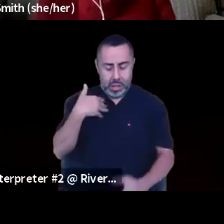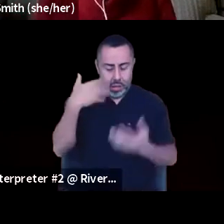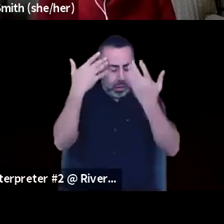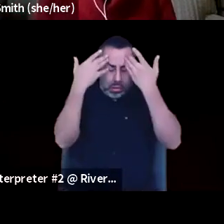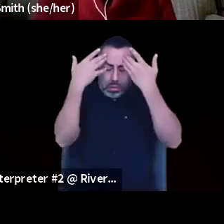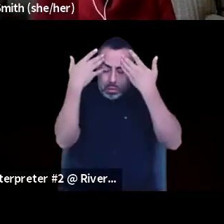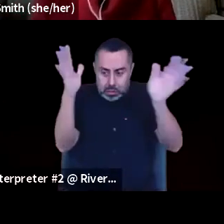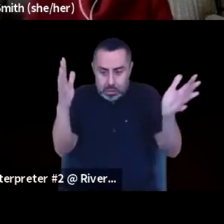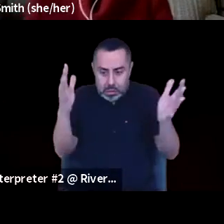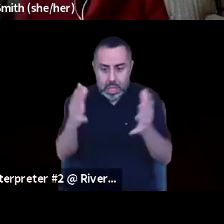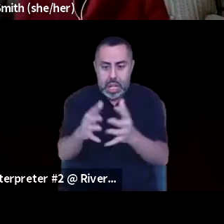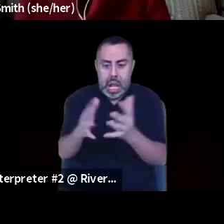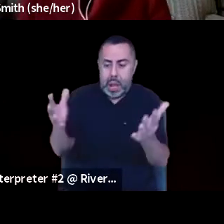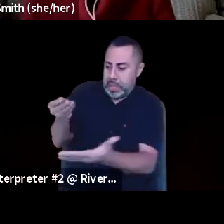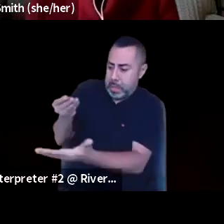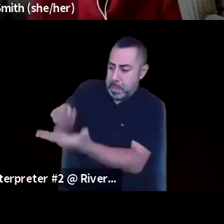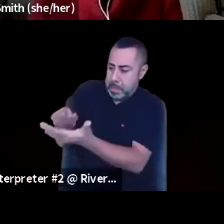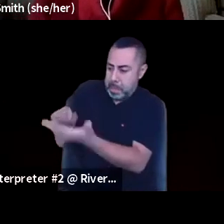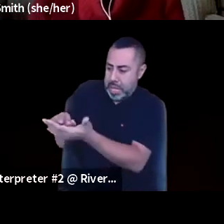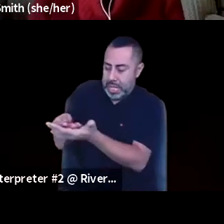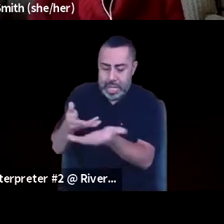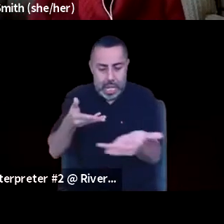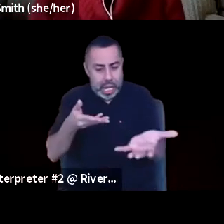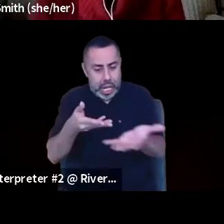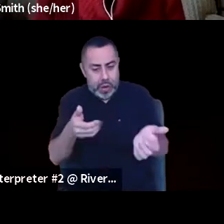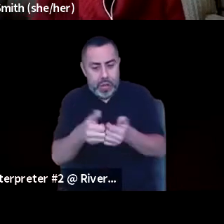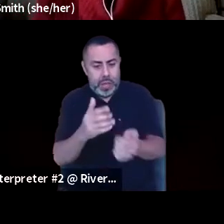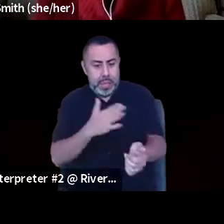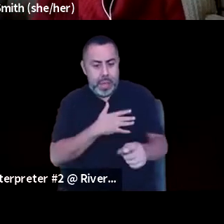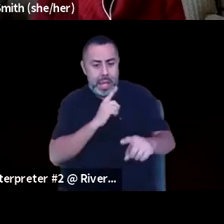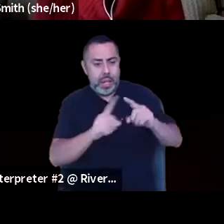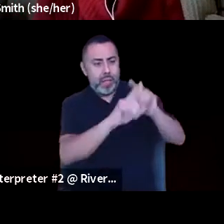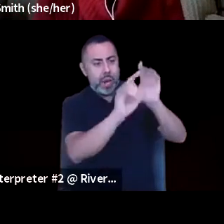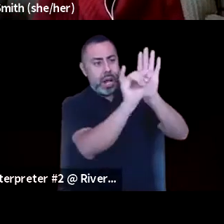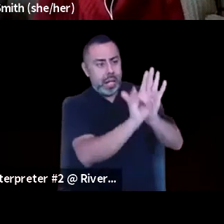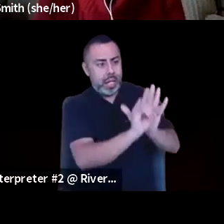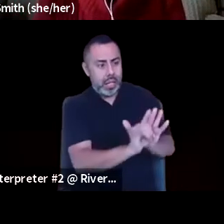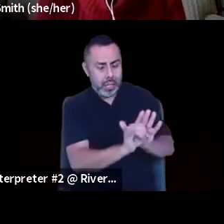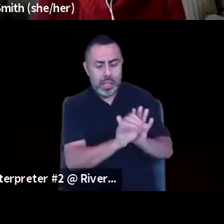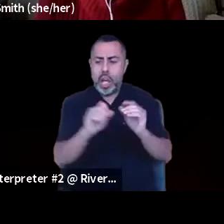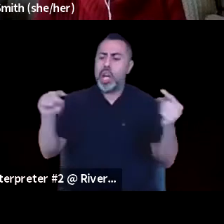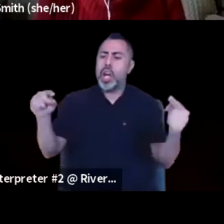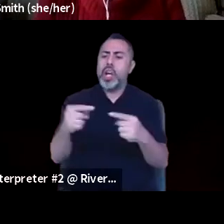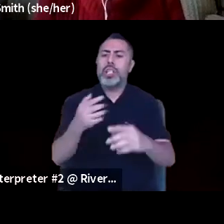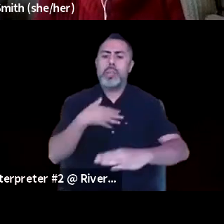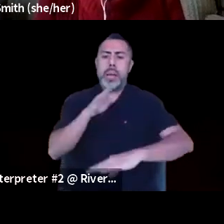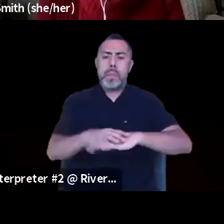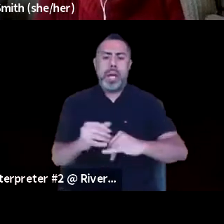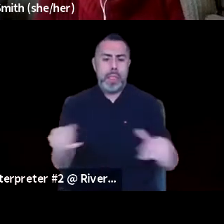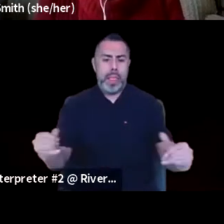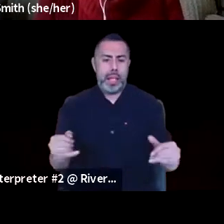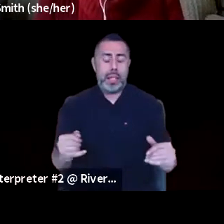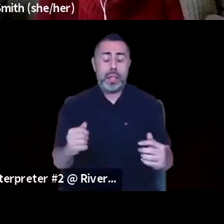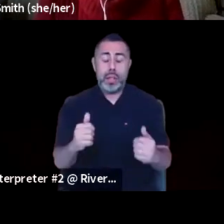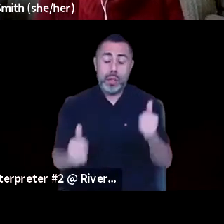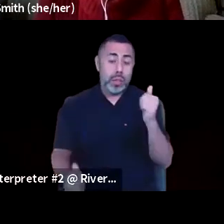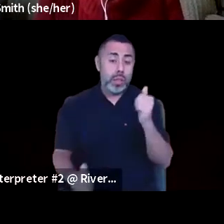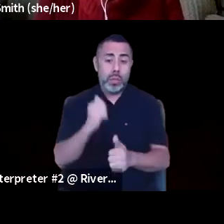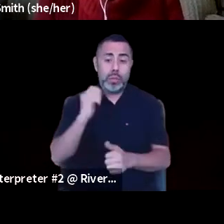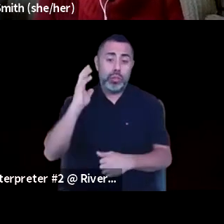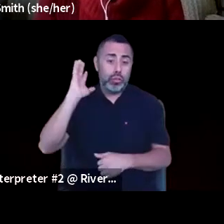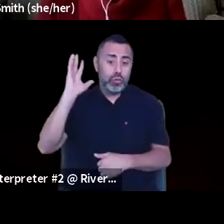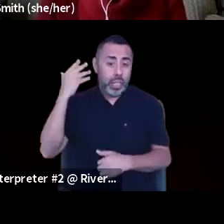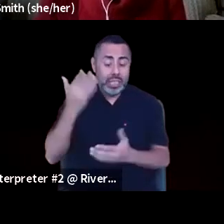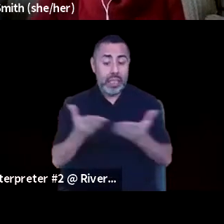various identities could hurt my bottom line. The most radical thing I've done to combat the shame and guilt I feel when talking about